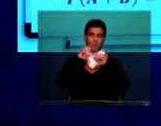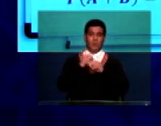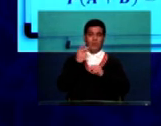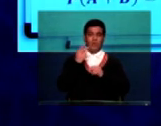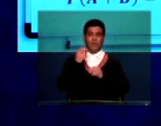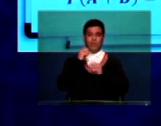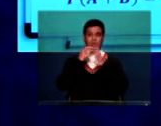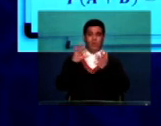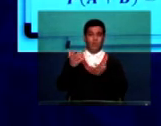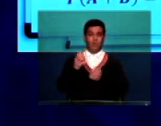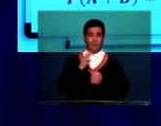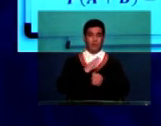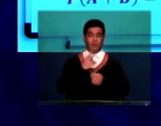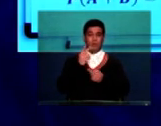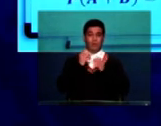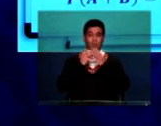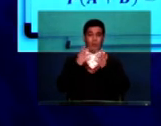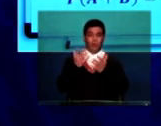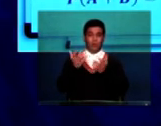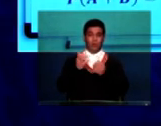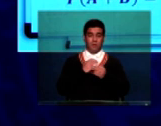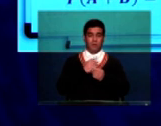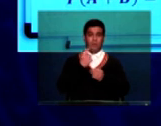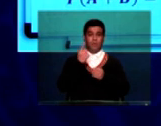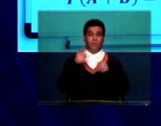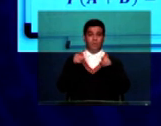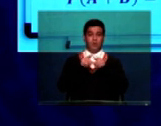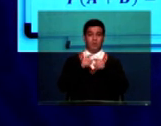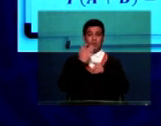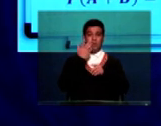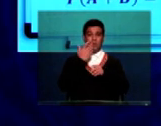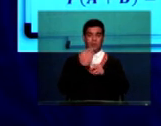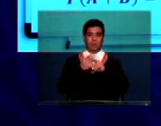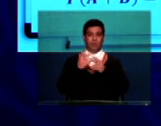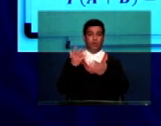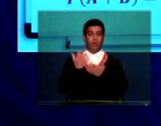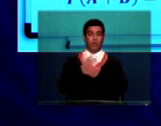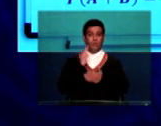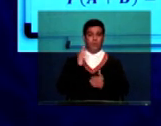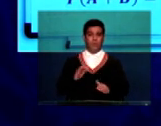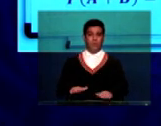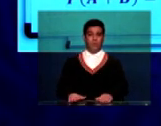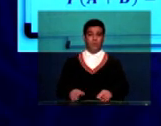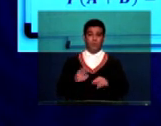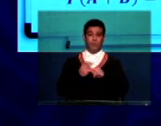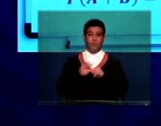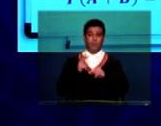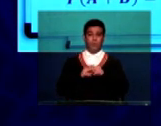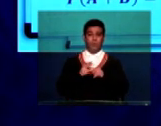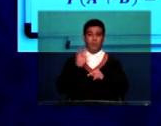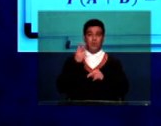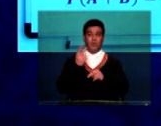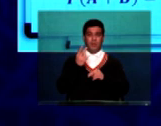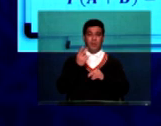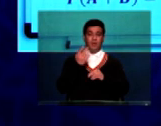olinadi. Olingan ikkala sharning bir xil rangli bo'lish ehtimoligini toping. Bunda ikkala